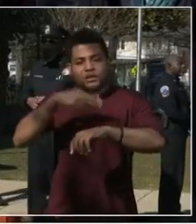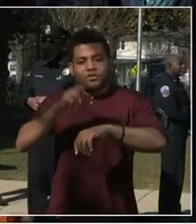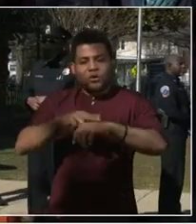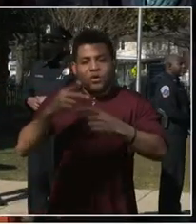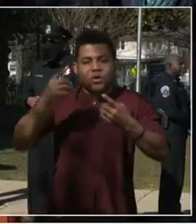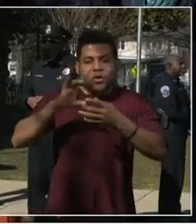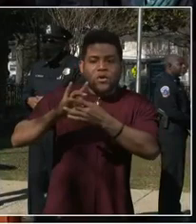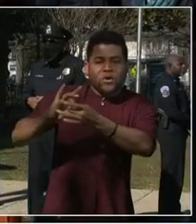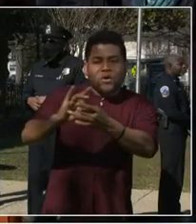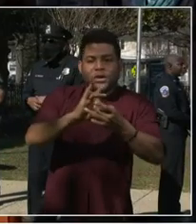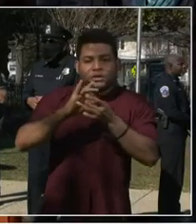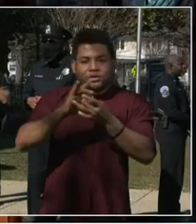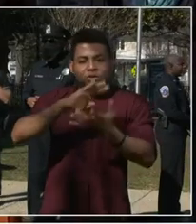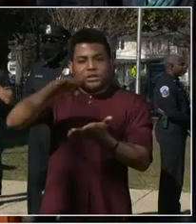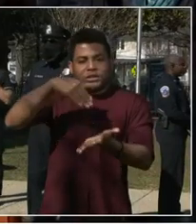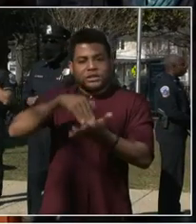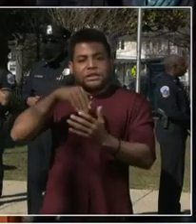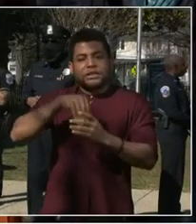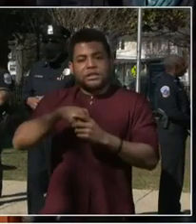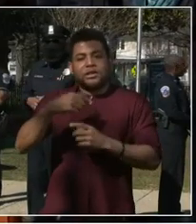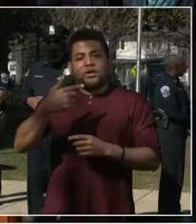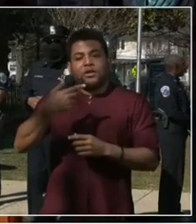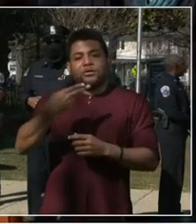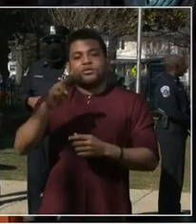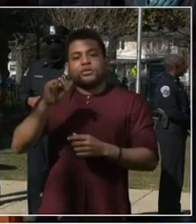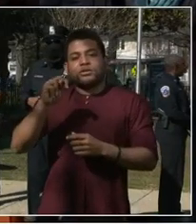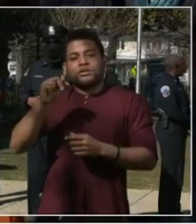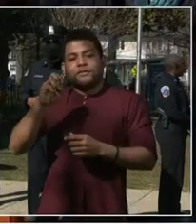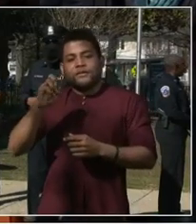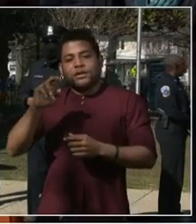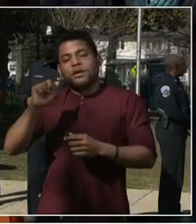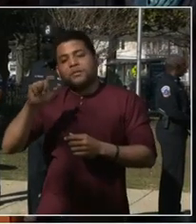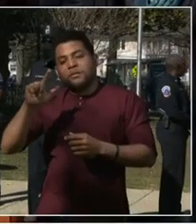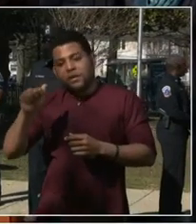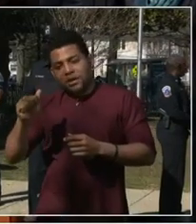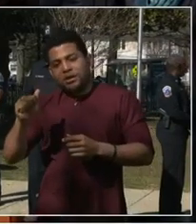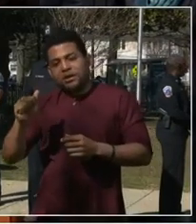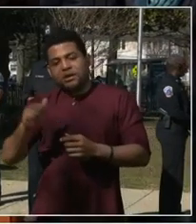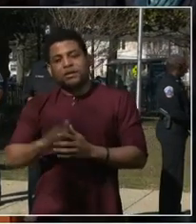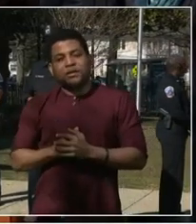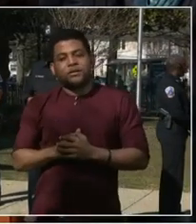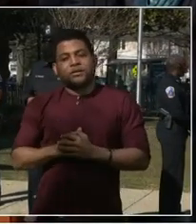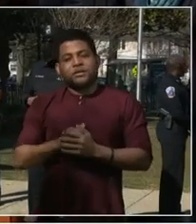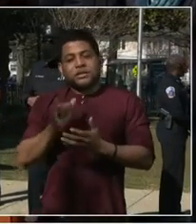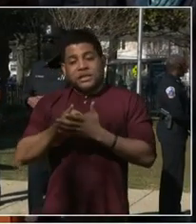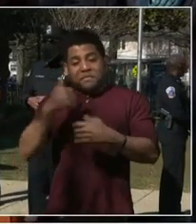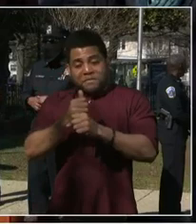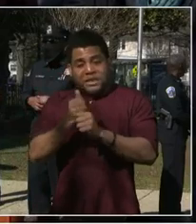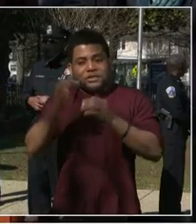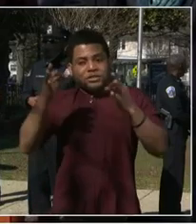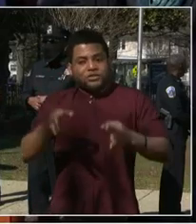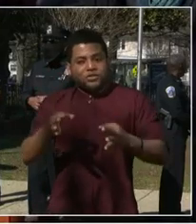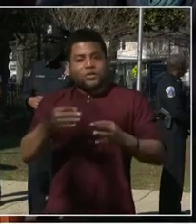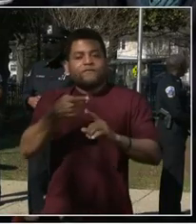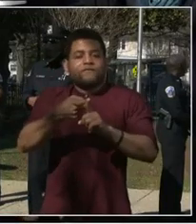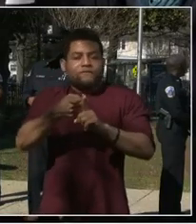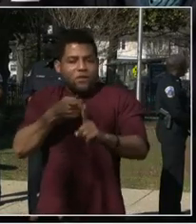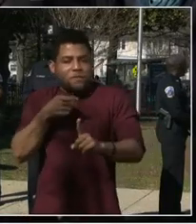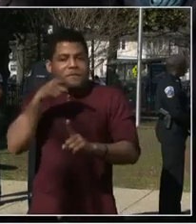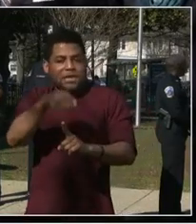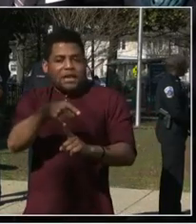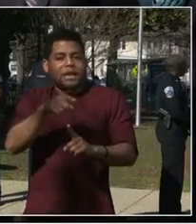Alabama, where we can have people in there 24/7 to look at those shell casings and make those determinations. Critical.